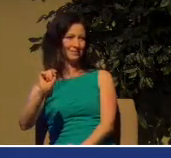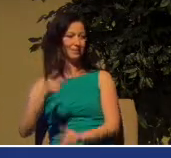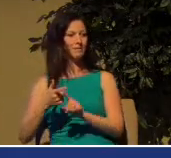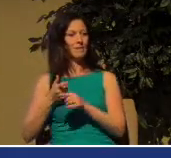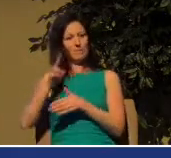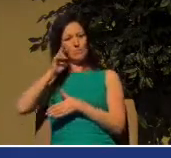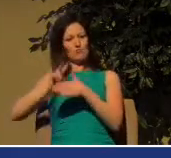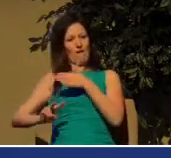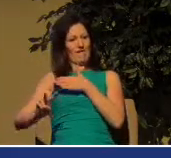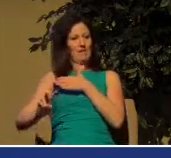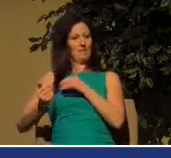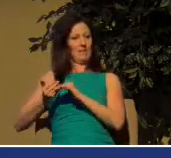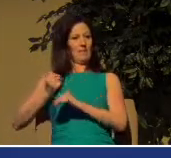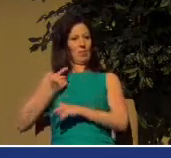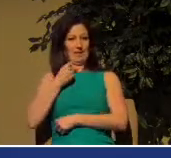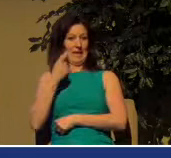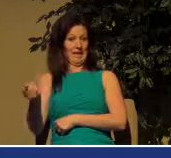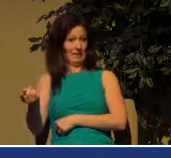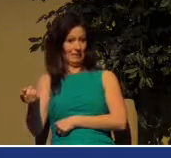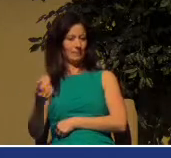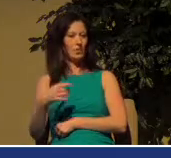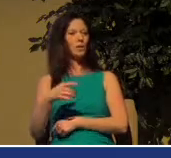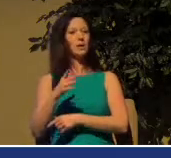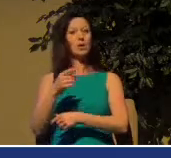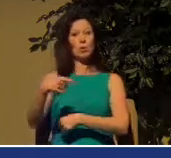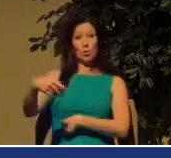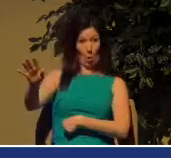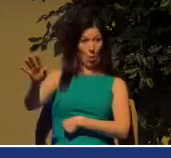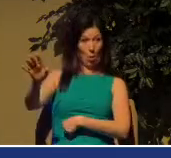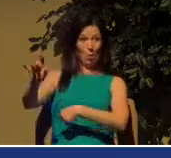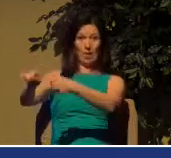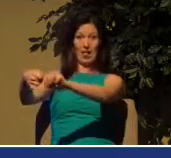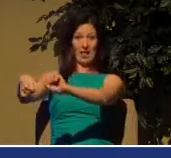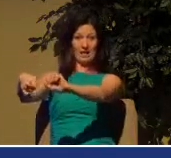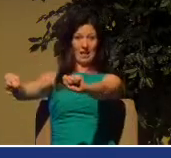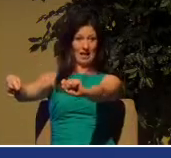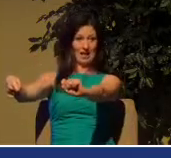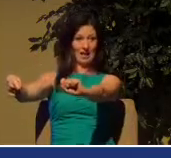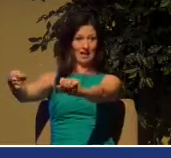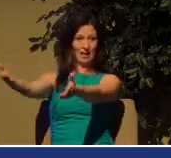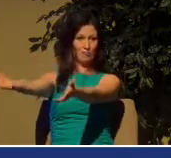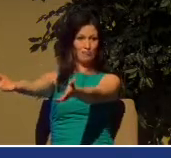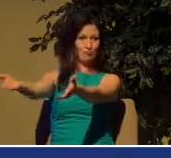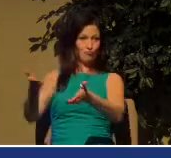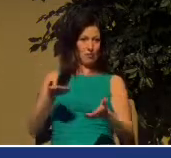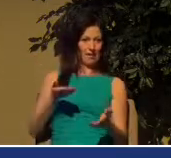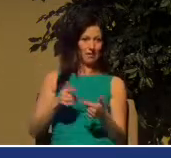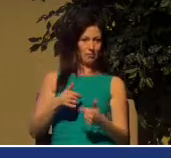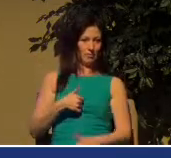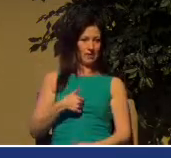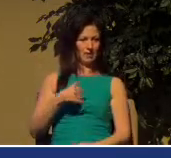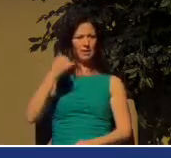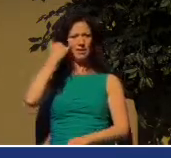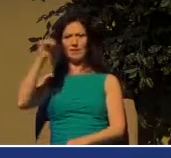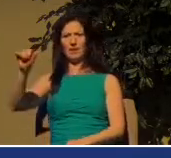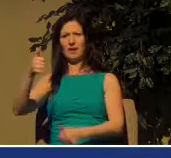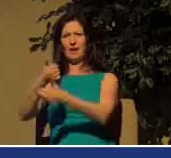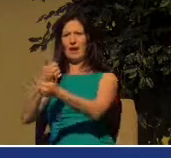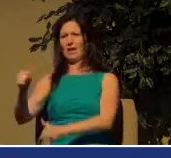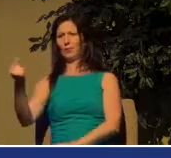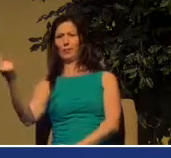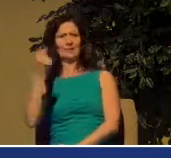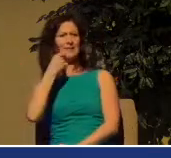Zechariah. "Untie them, bring them to me, and if anyone says anything to you, tell him that the Lord needs